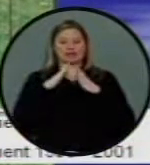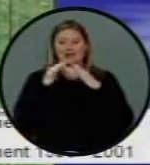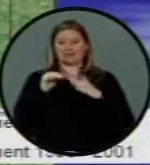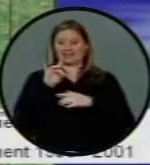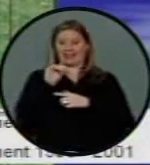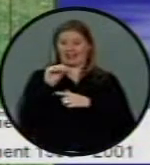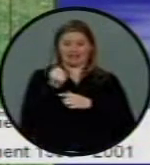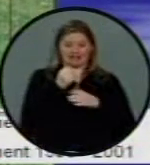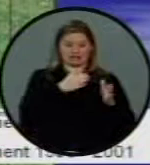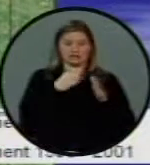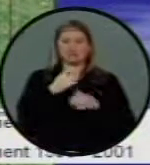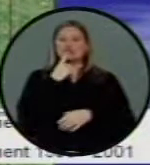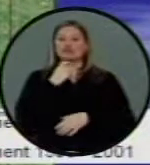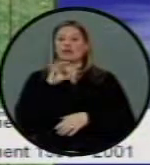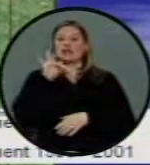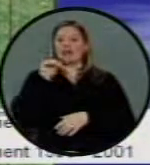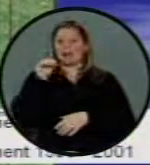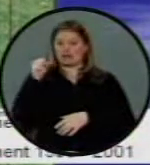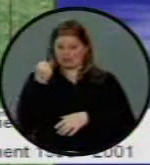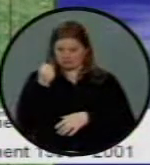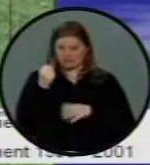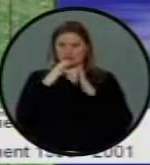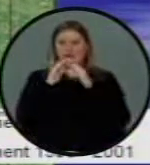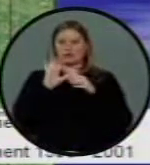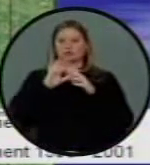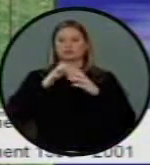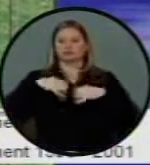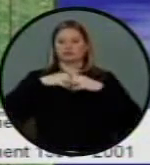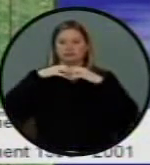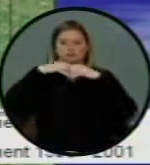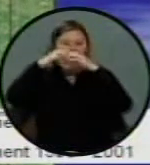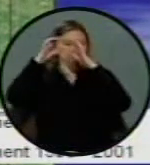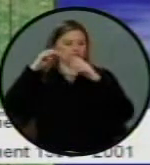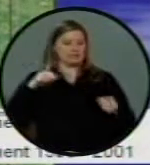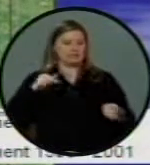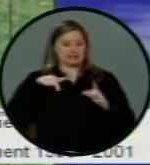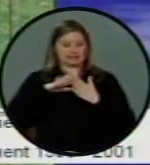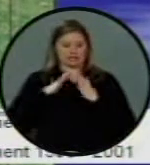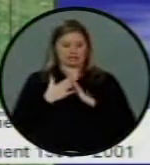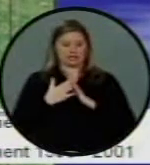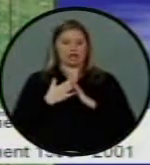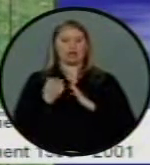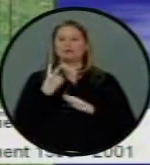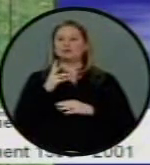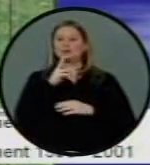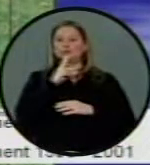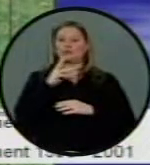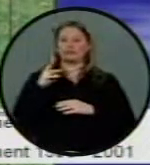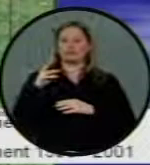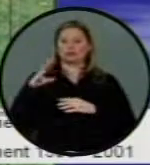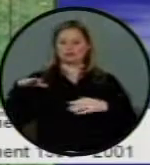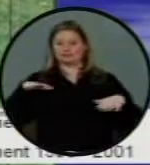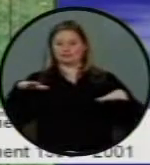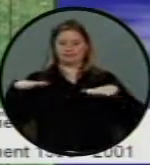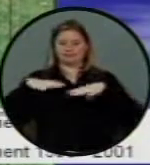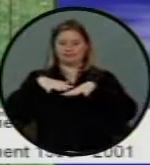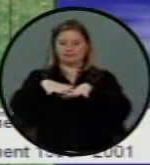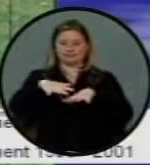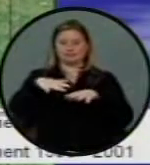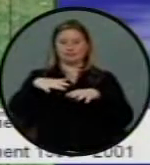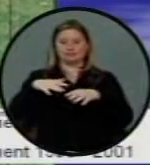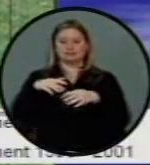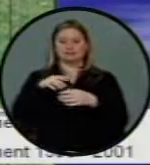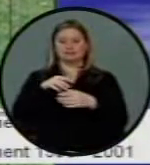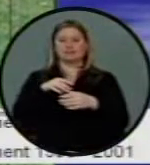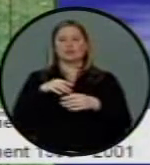in the 90s. The thing that's interesting here is, here's downtown, right, the confluence of the two rivers. If we can, I used